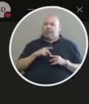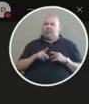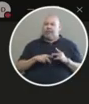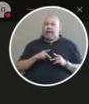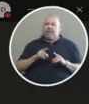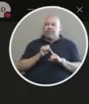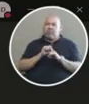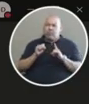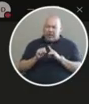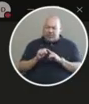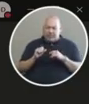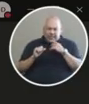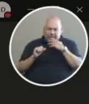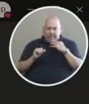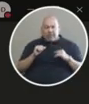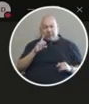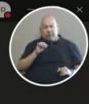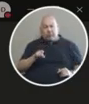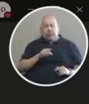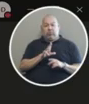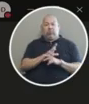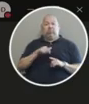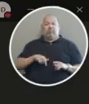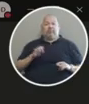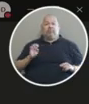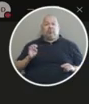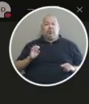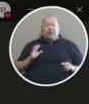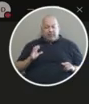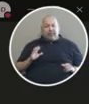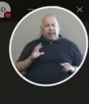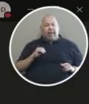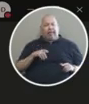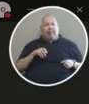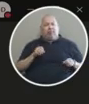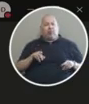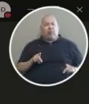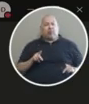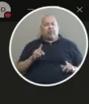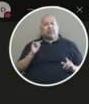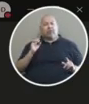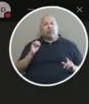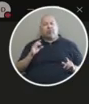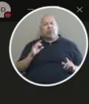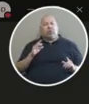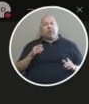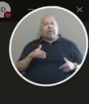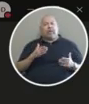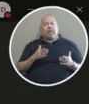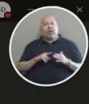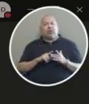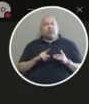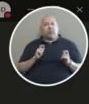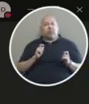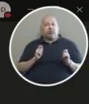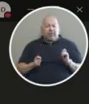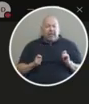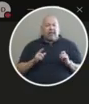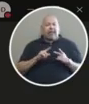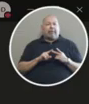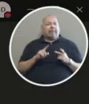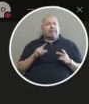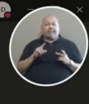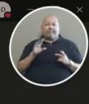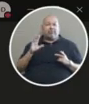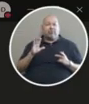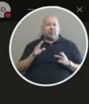kind of situation. Do use this emergency as an opportunity to significantly revise